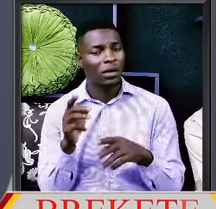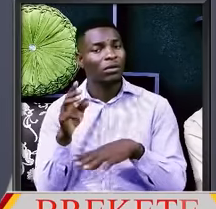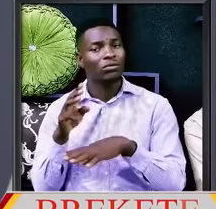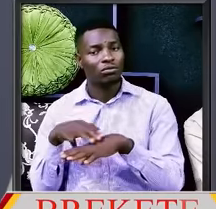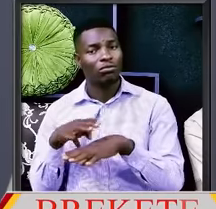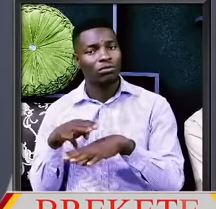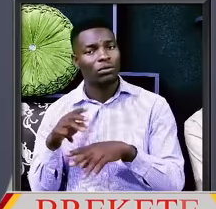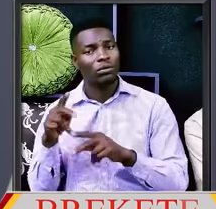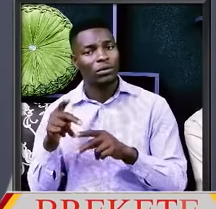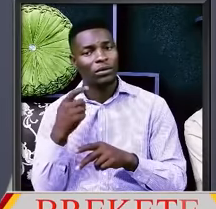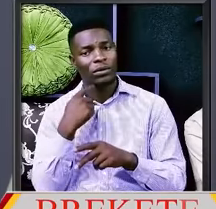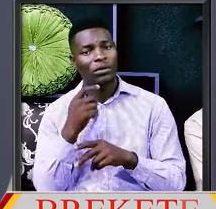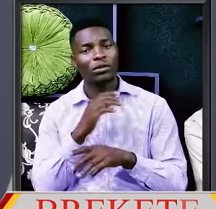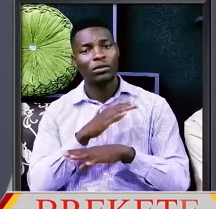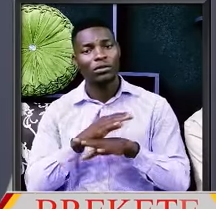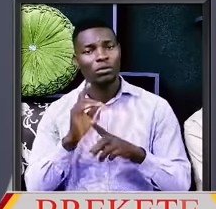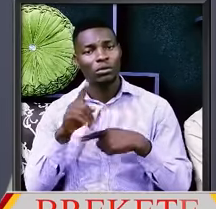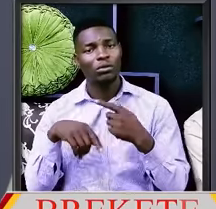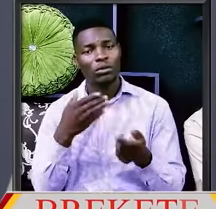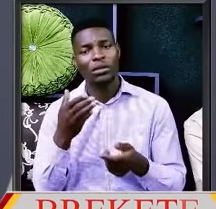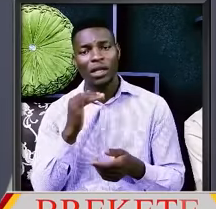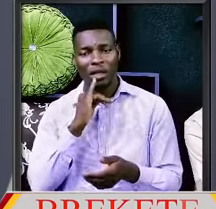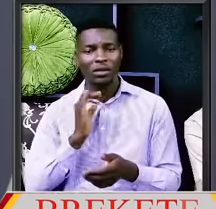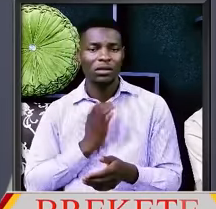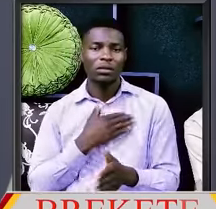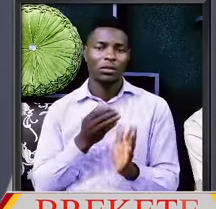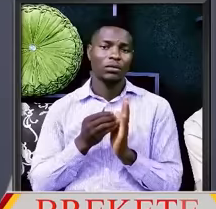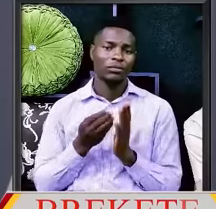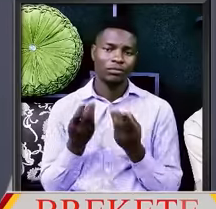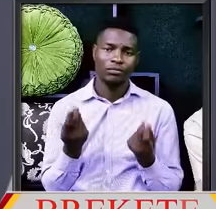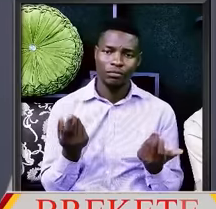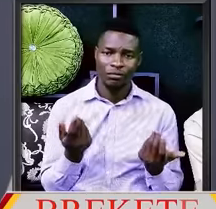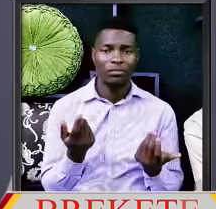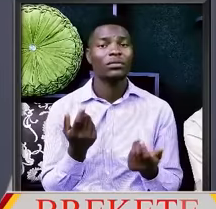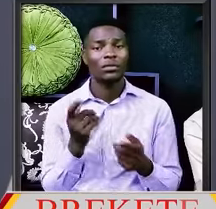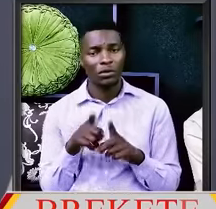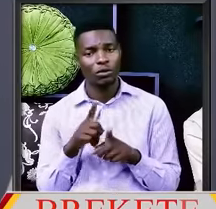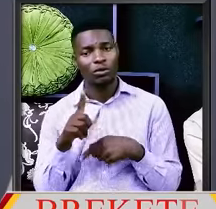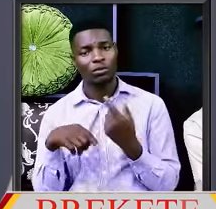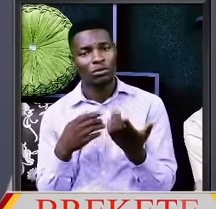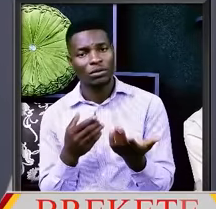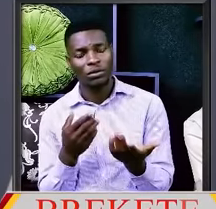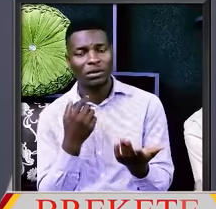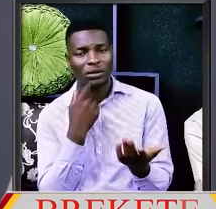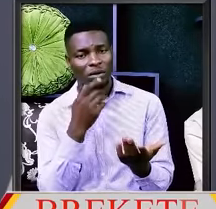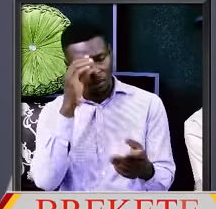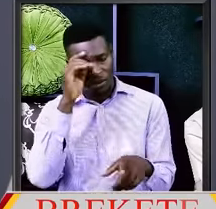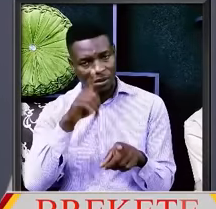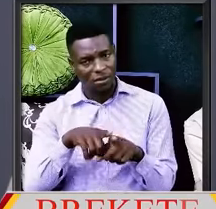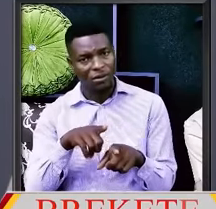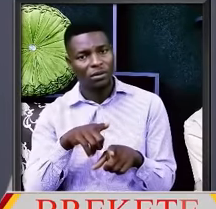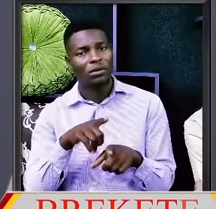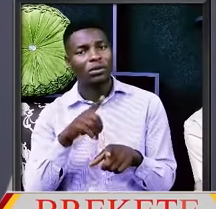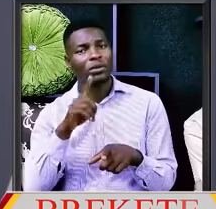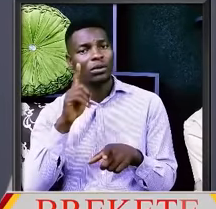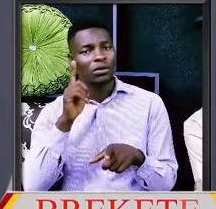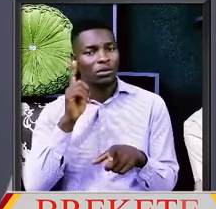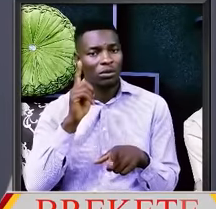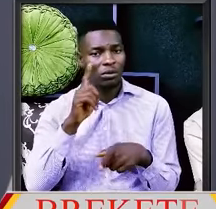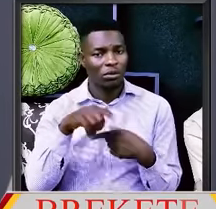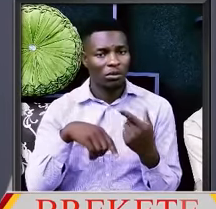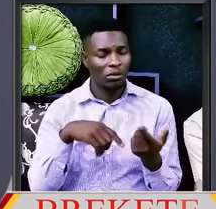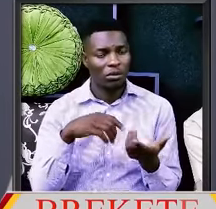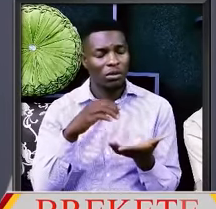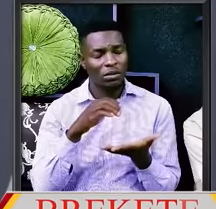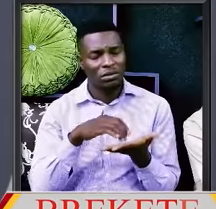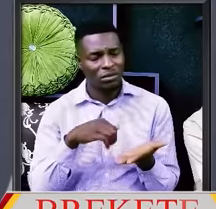say, now our land. Say, as you come here, I come tell my brother, say, make you go come out the palm front from